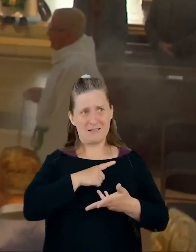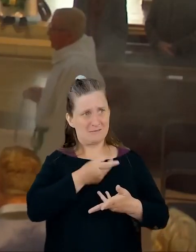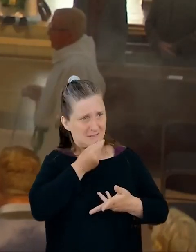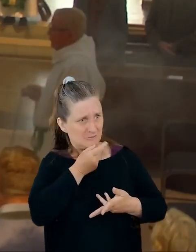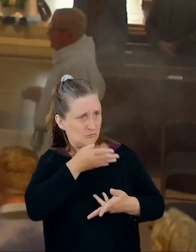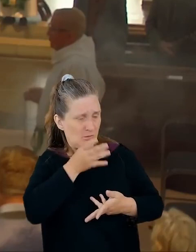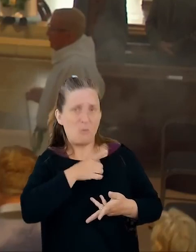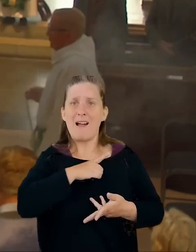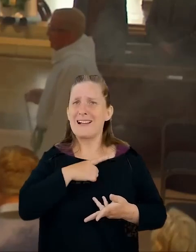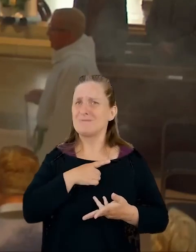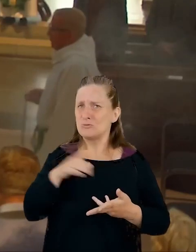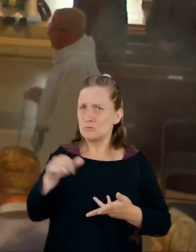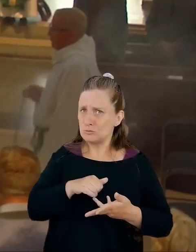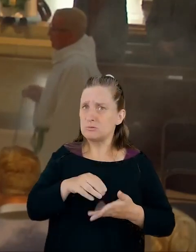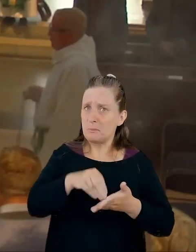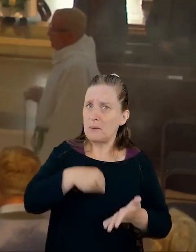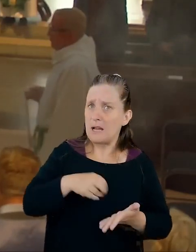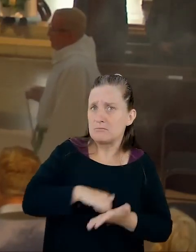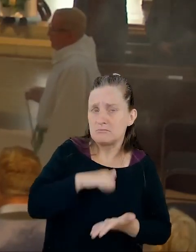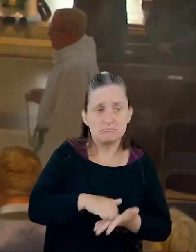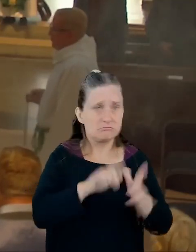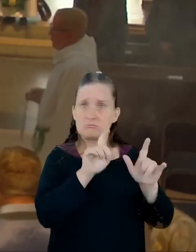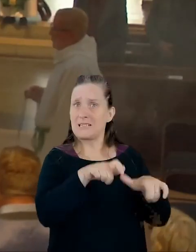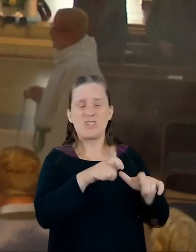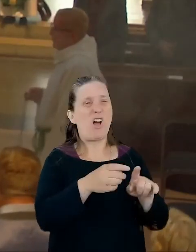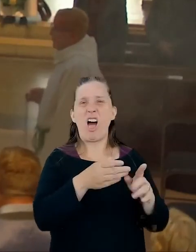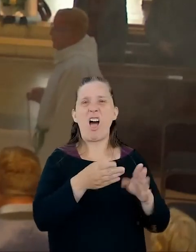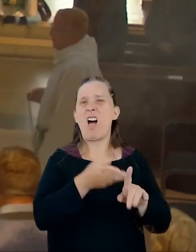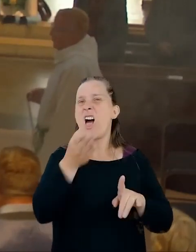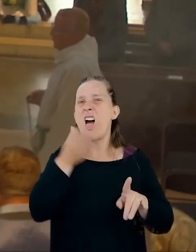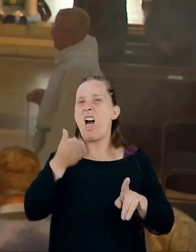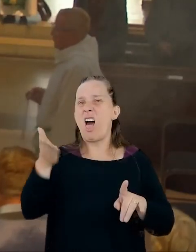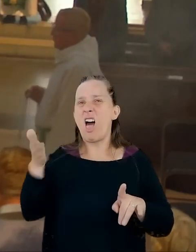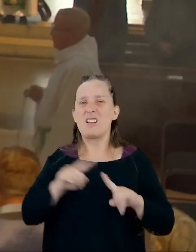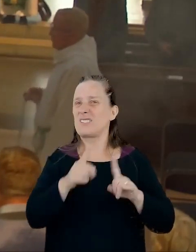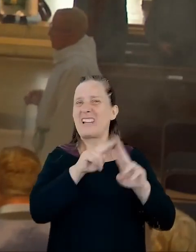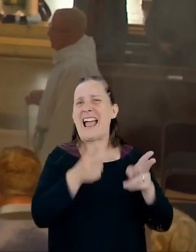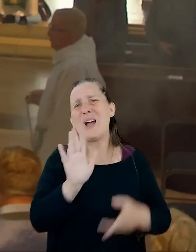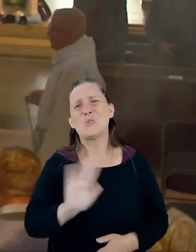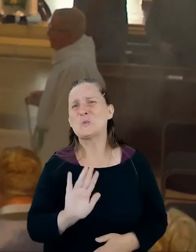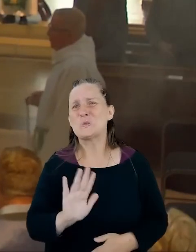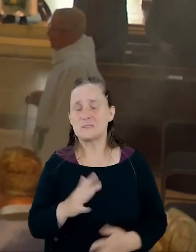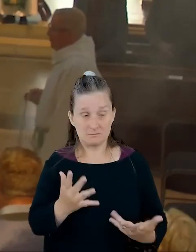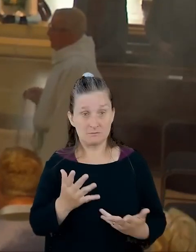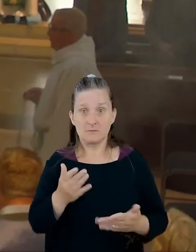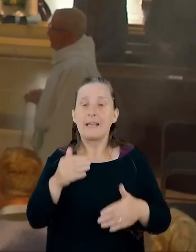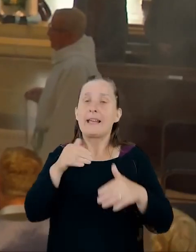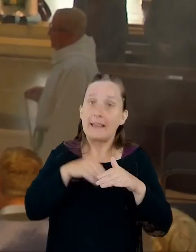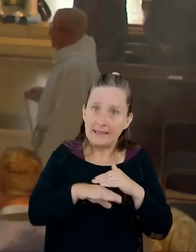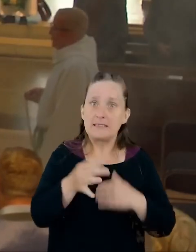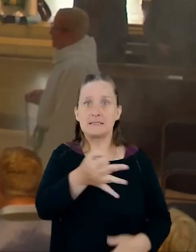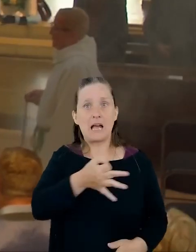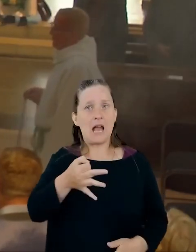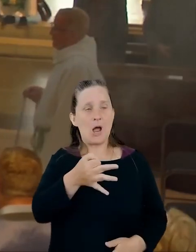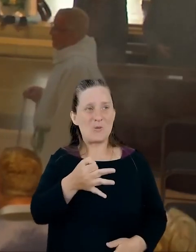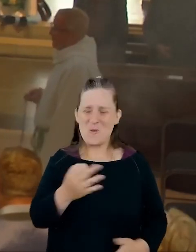to be paid. Do not move about from house to house. Whenever you enter a town and its